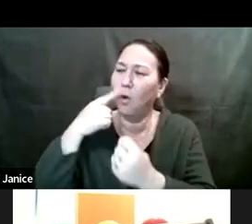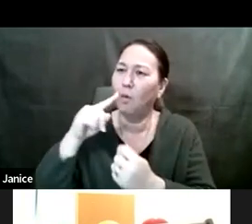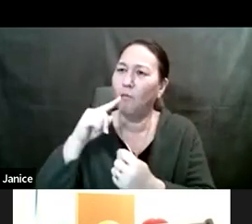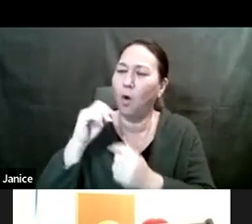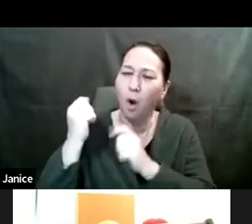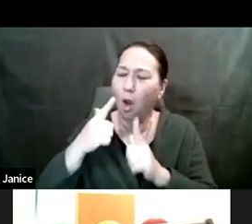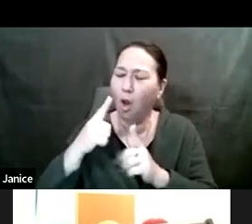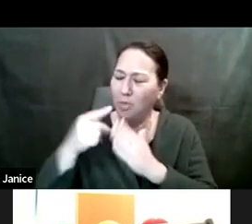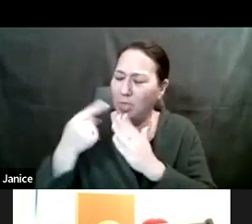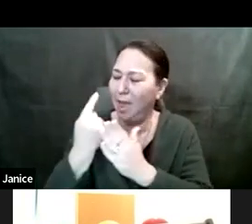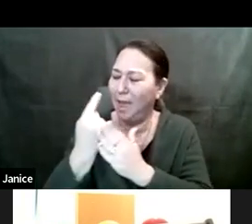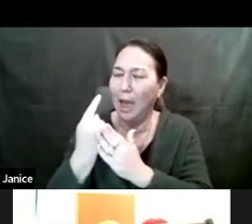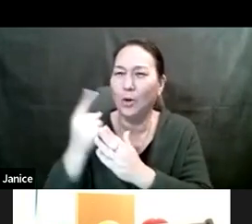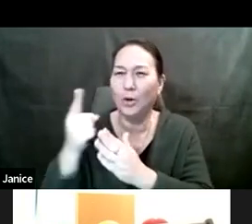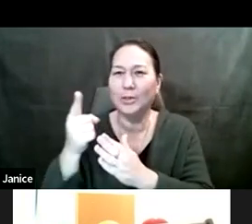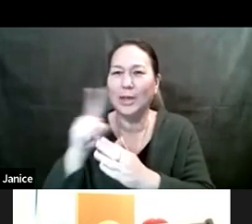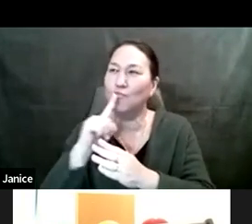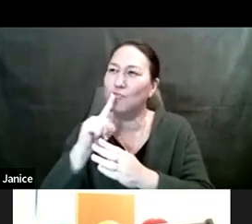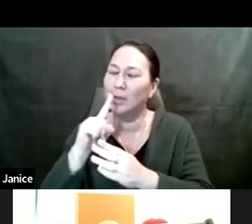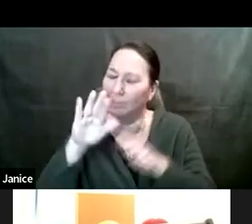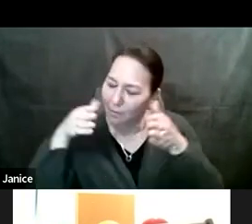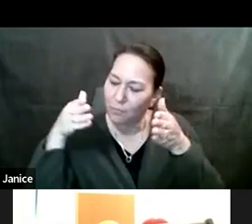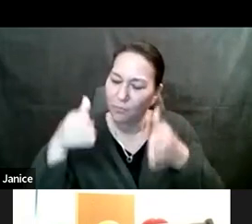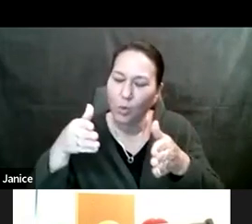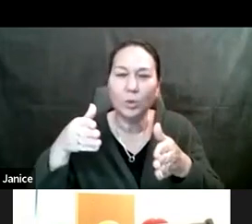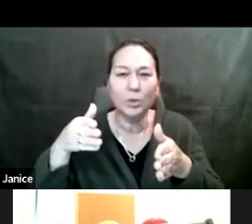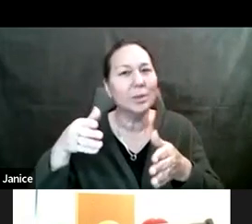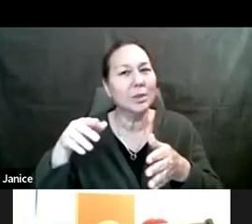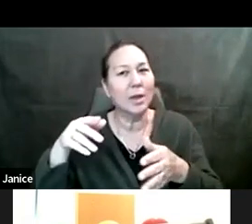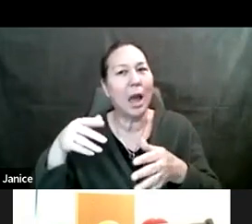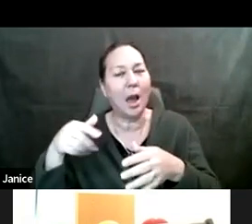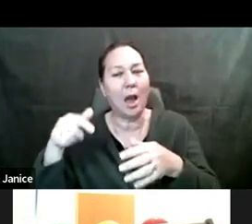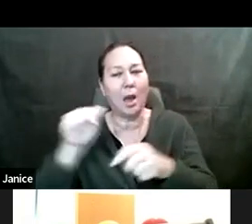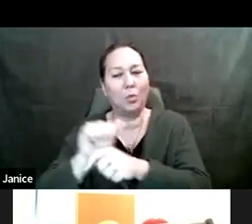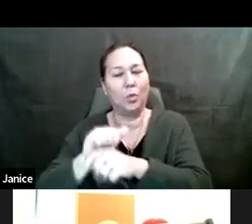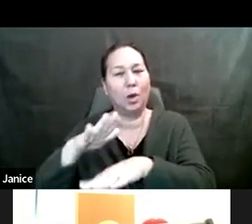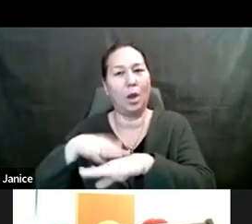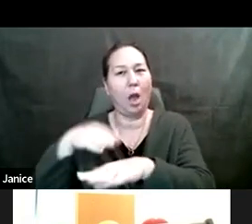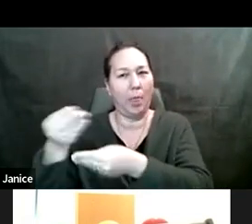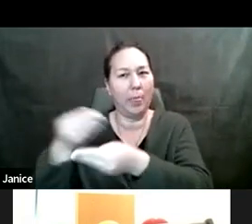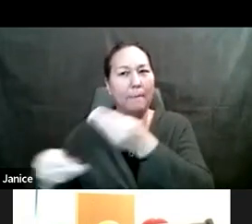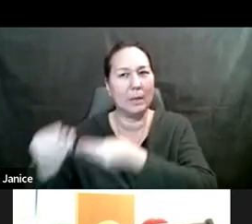all the hours that I know they have spent working on the budget is